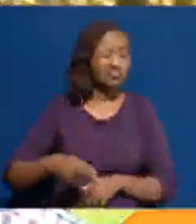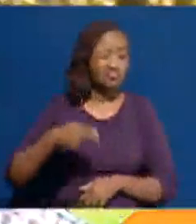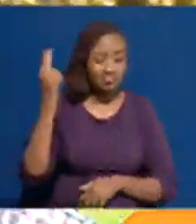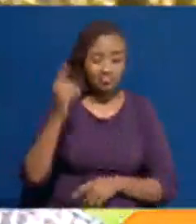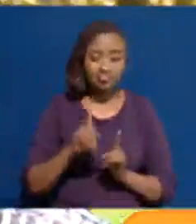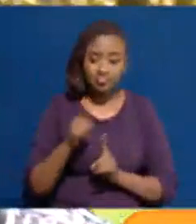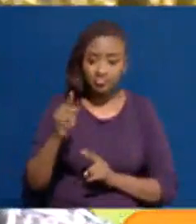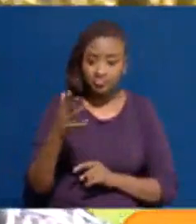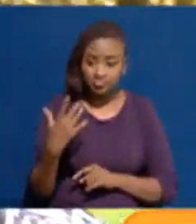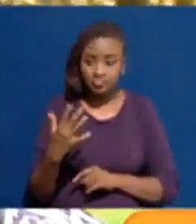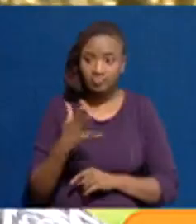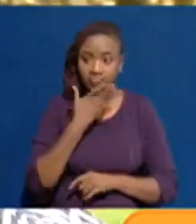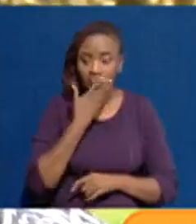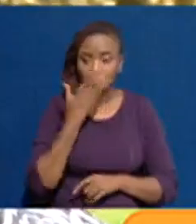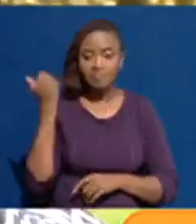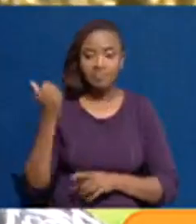best